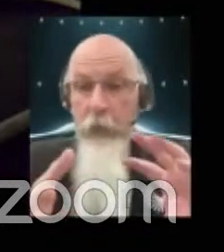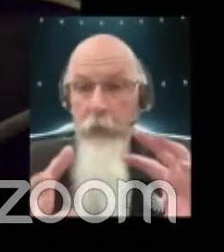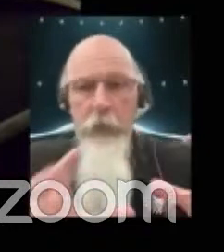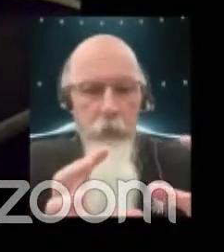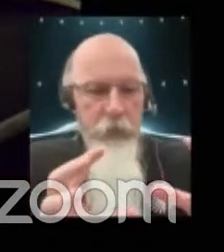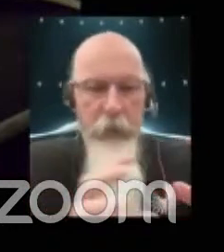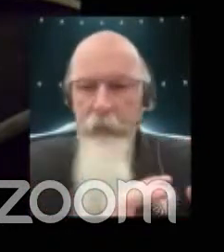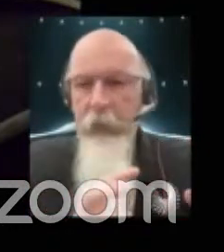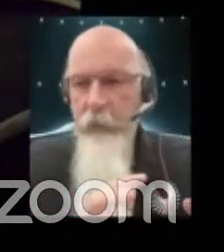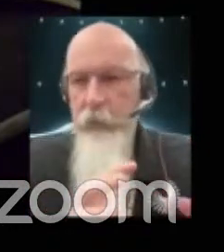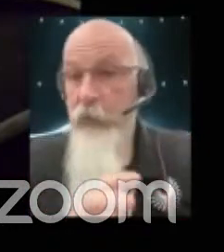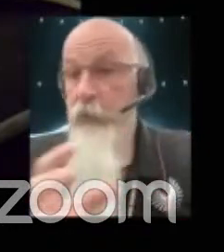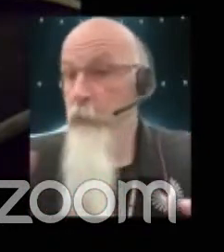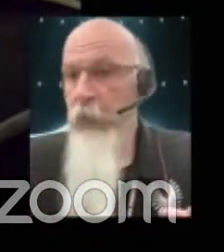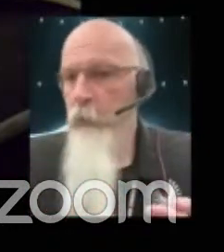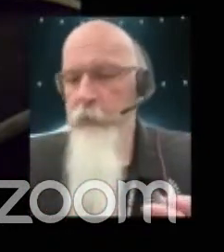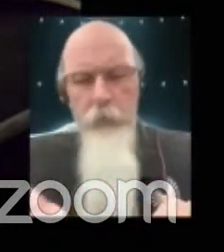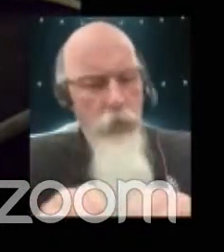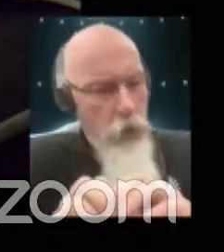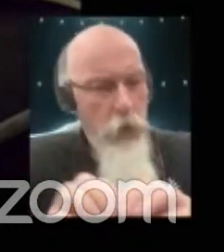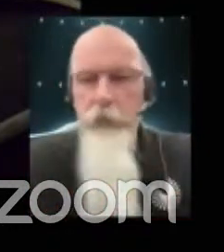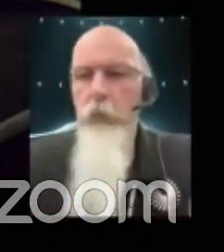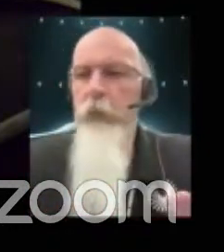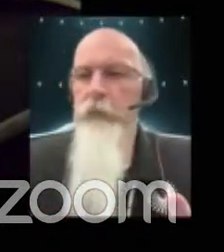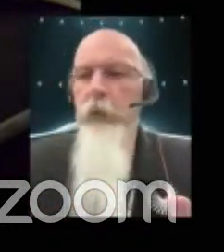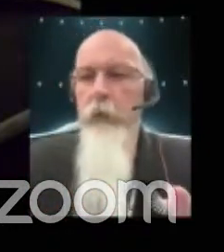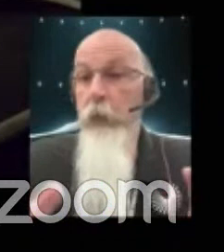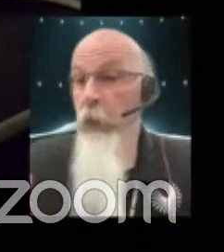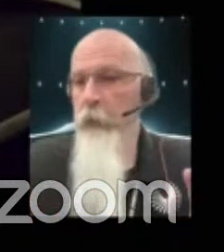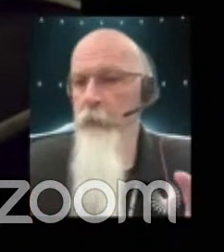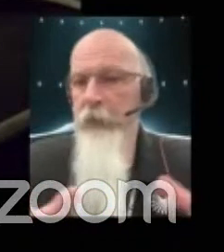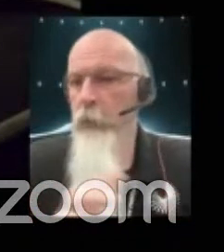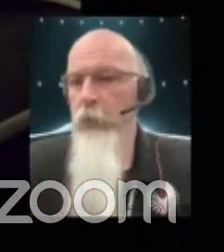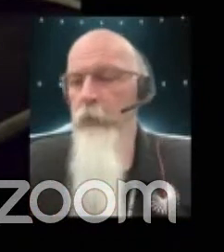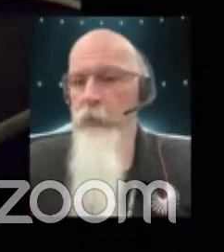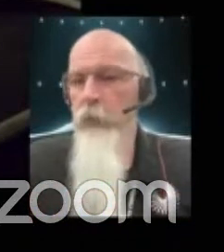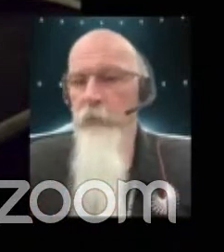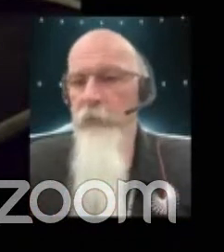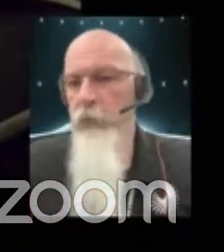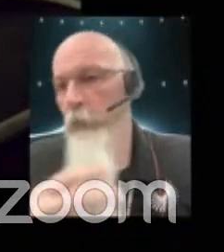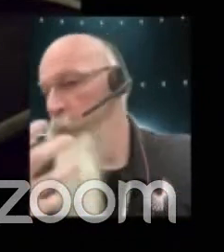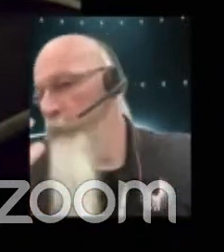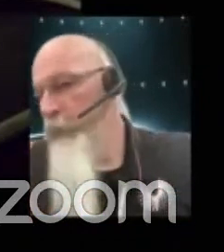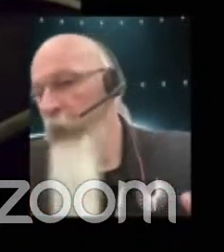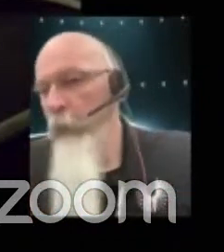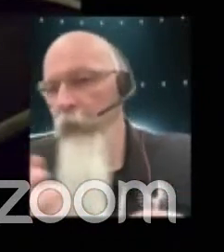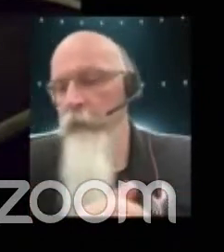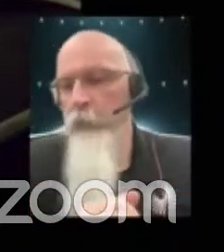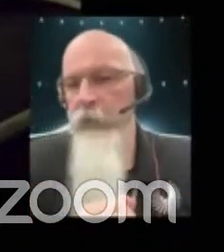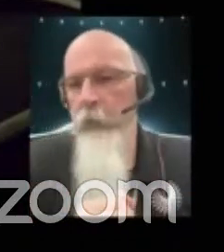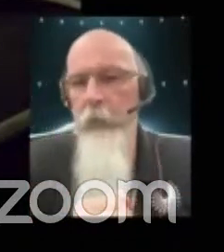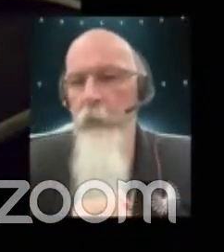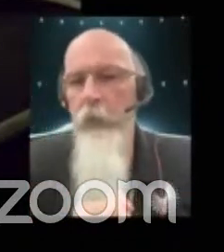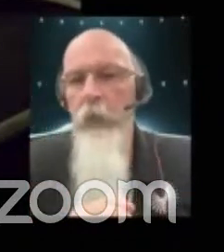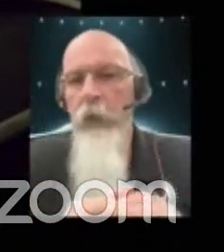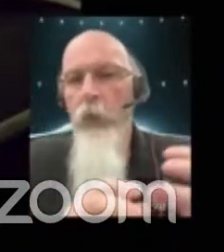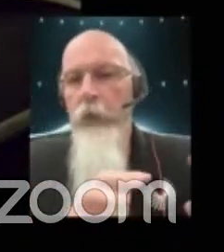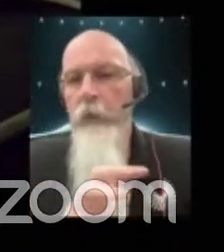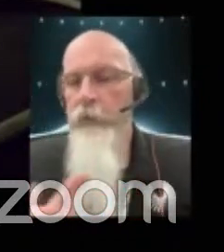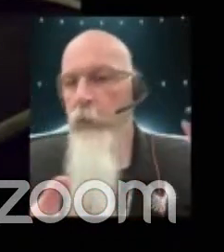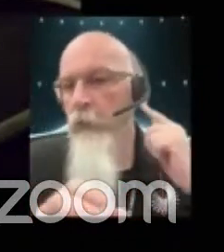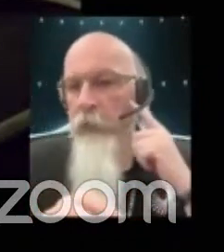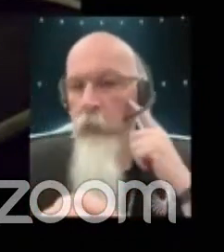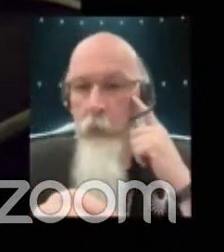now we can use an intelligent system to help us no two ways about it we are using it we can use it more efficiently when using Healthcare to protect people